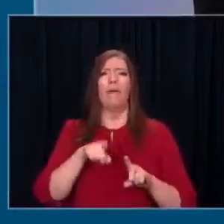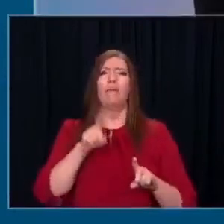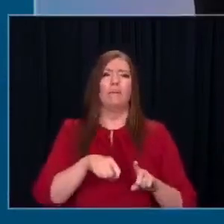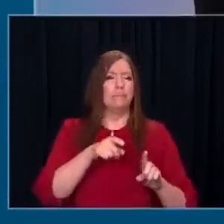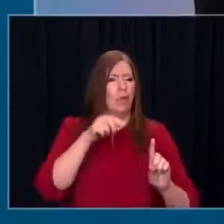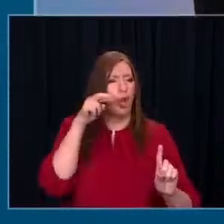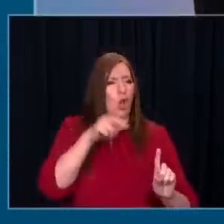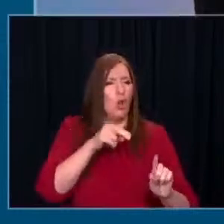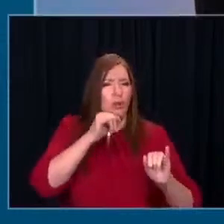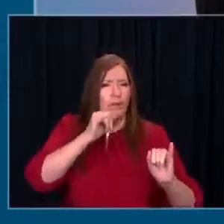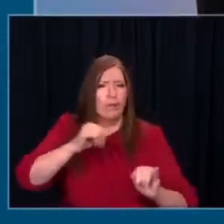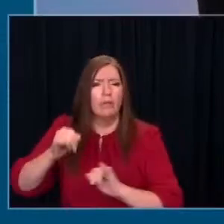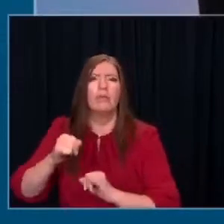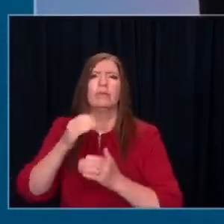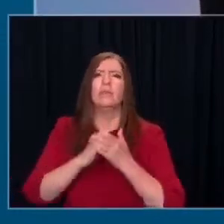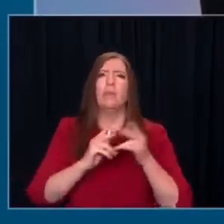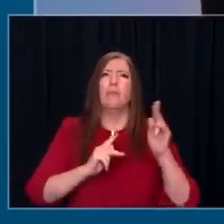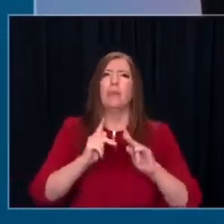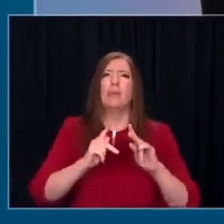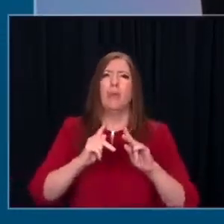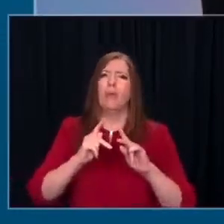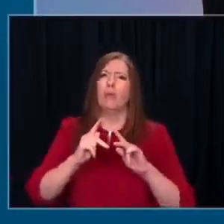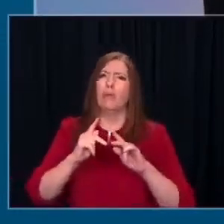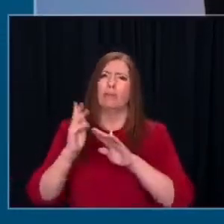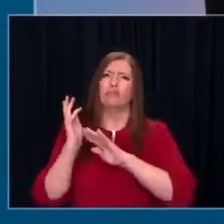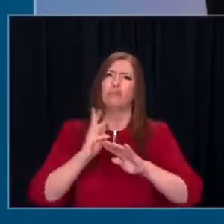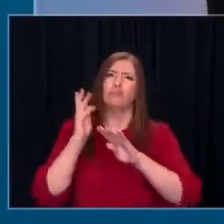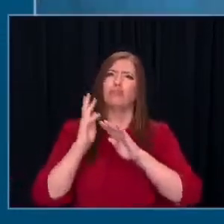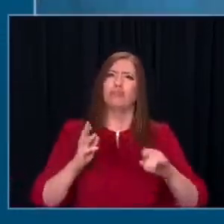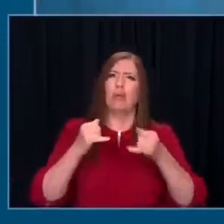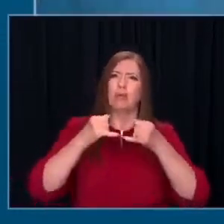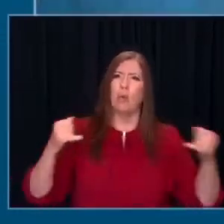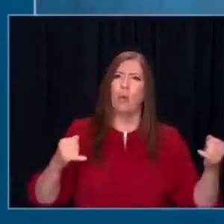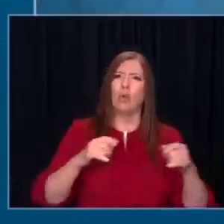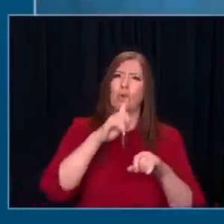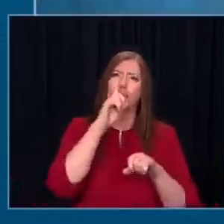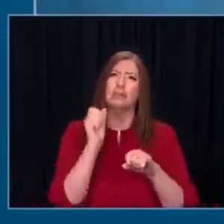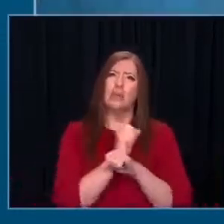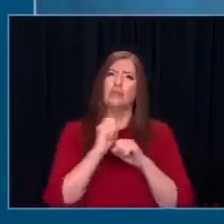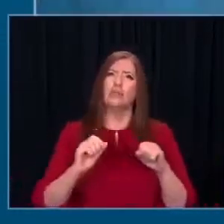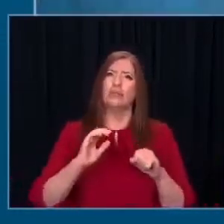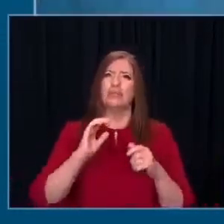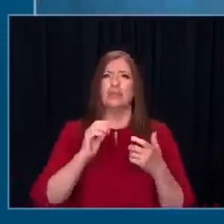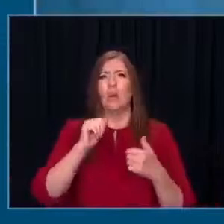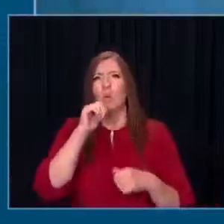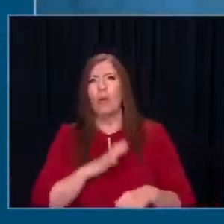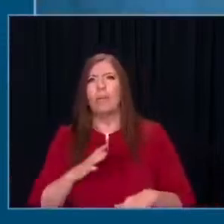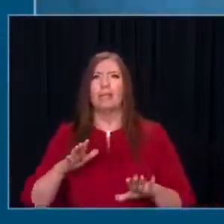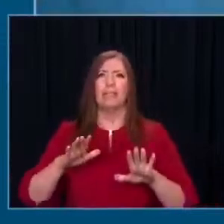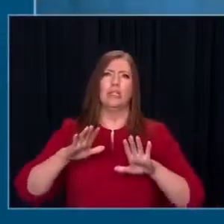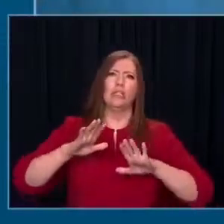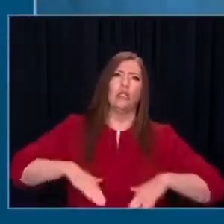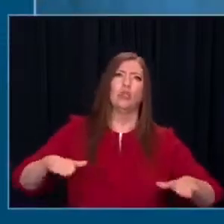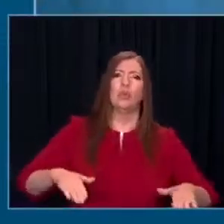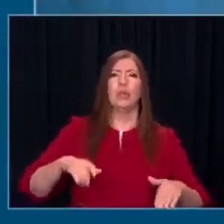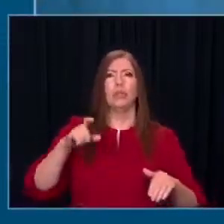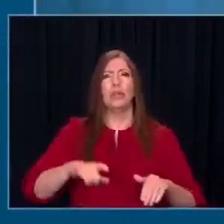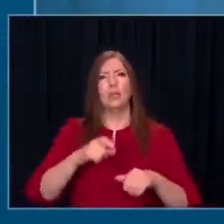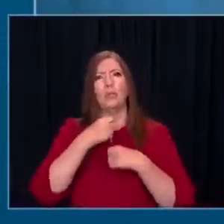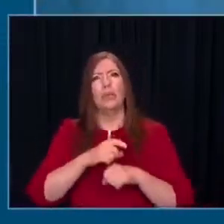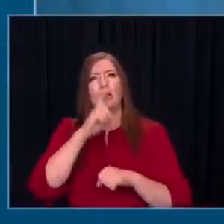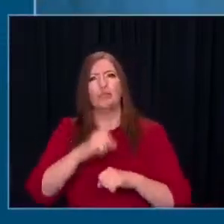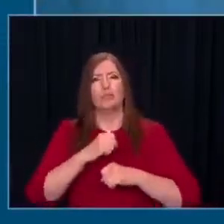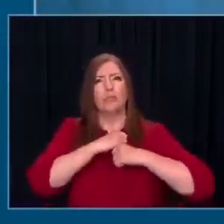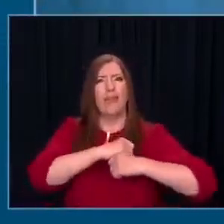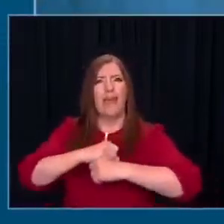do have some people that are coming over that, especially our women and our children. We need to make sure that we